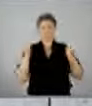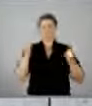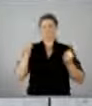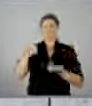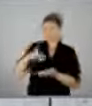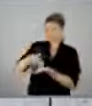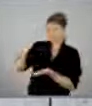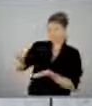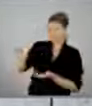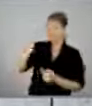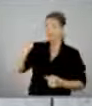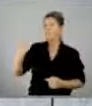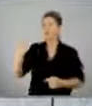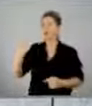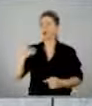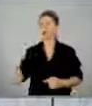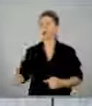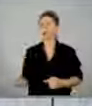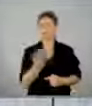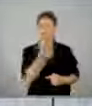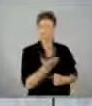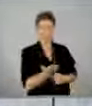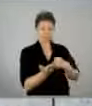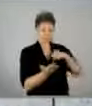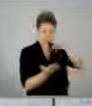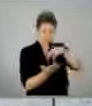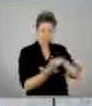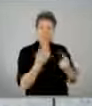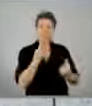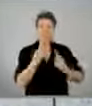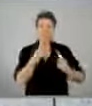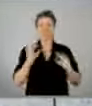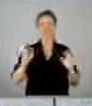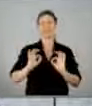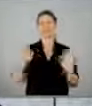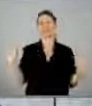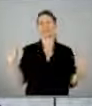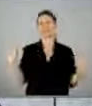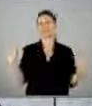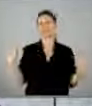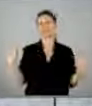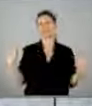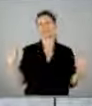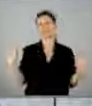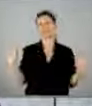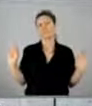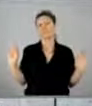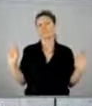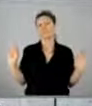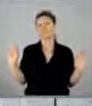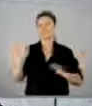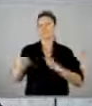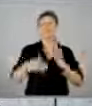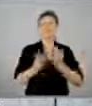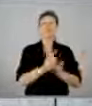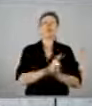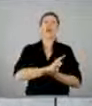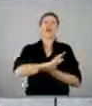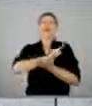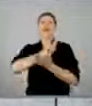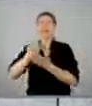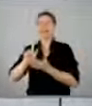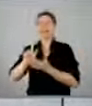in front, I'm advised, of my office at that time. And so that matter came later and was being dealt with within the